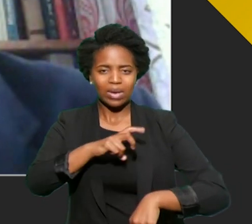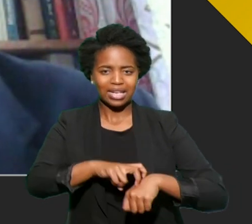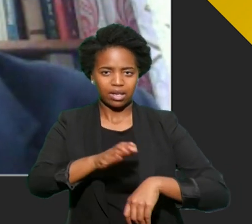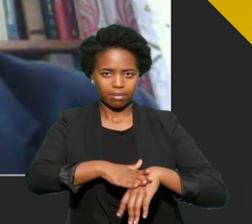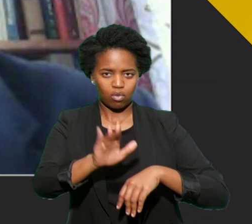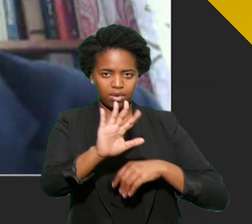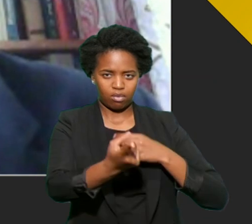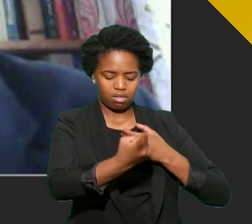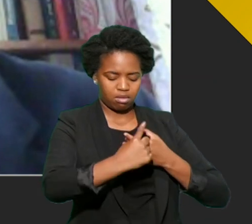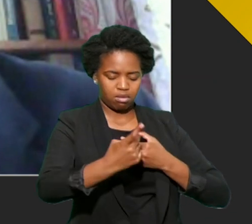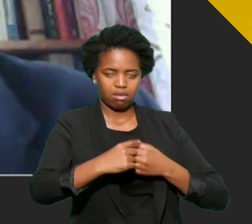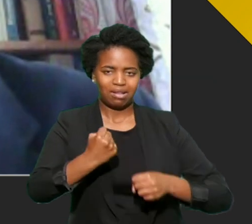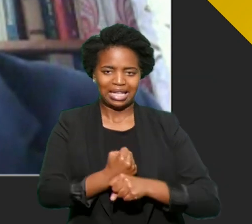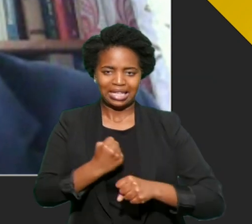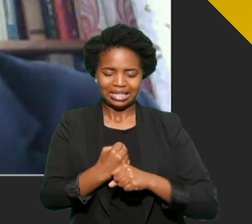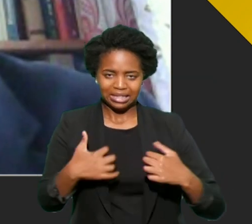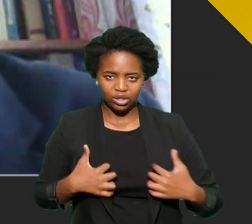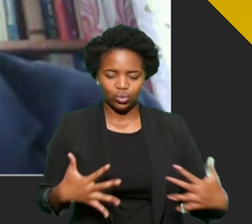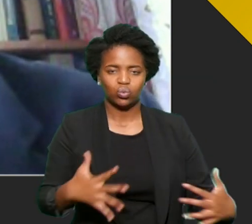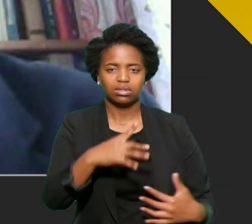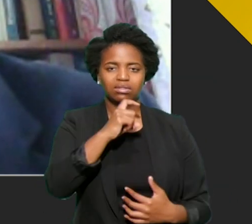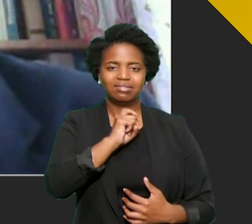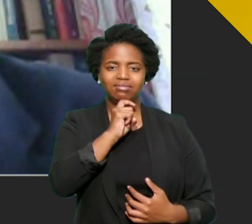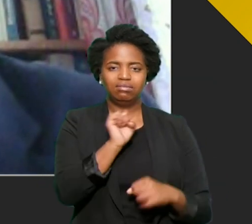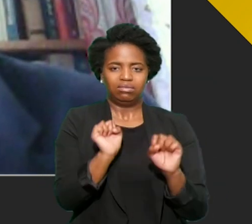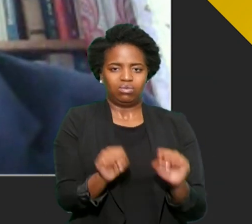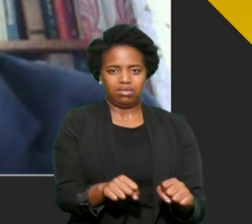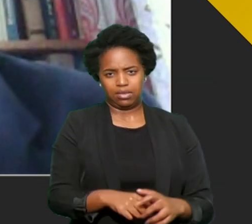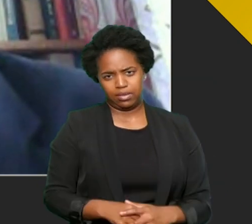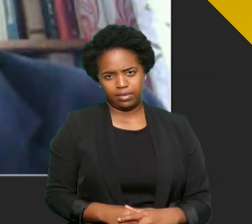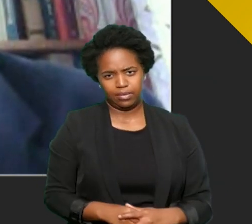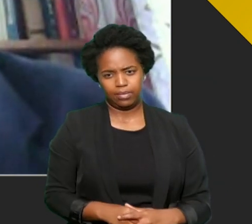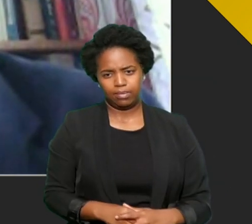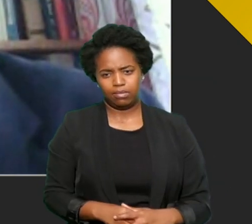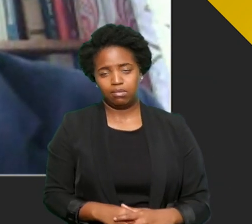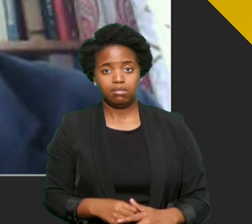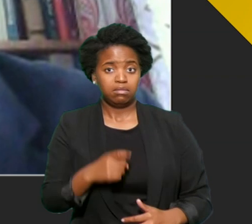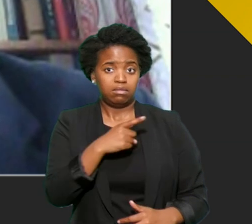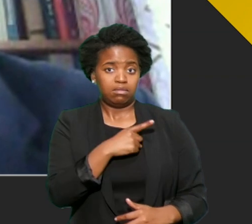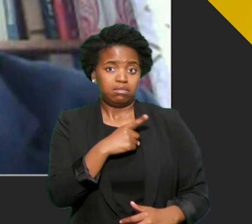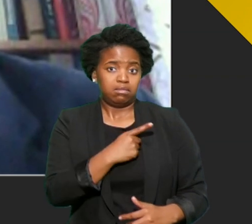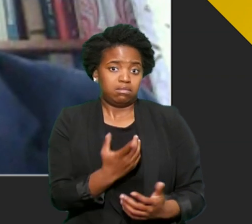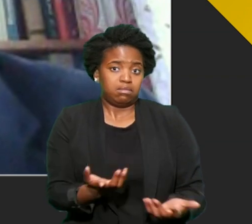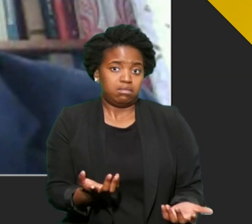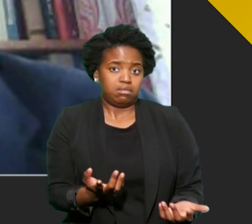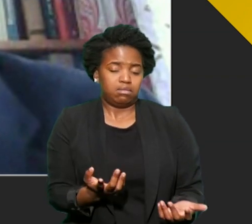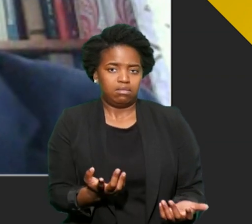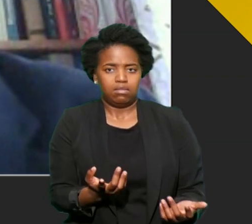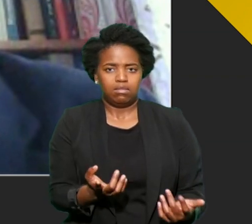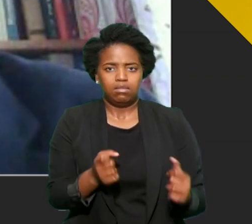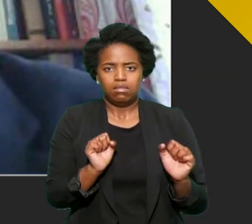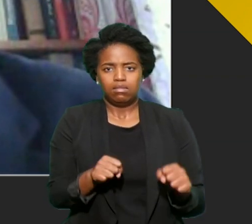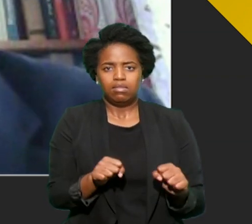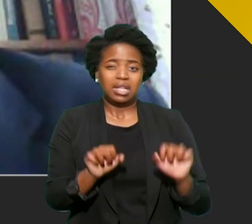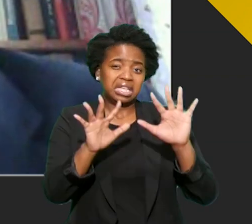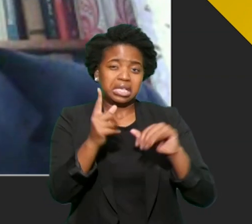know networking, artificial intelligence, how to do analytics. Because say in 10, 15 years from